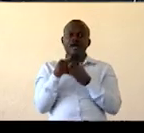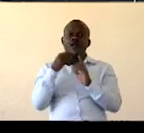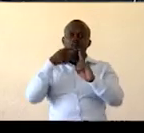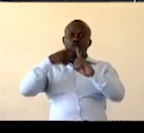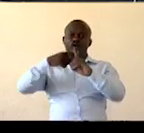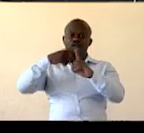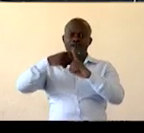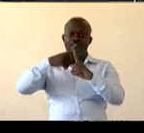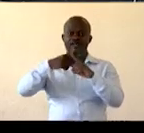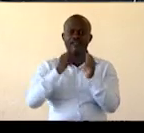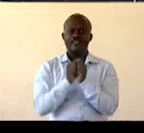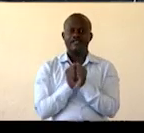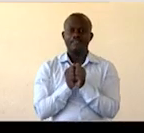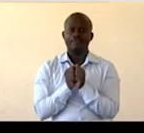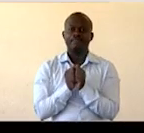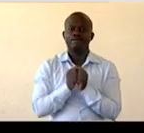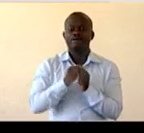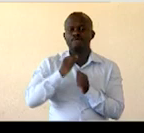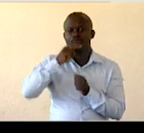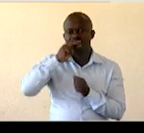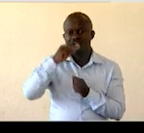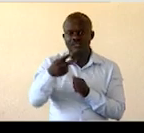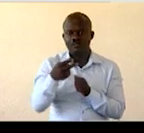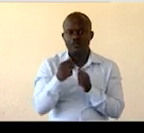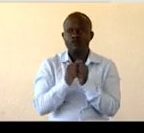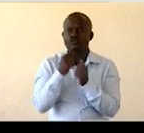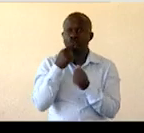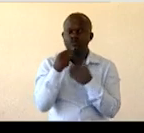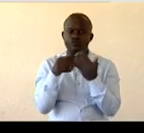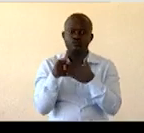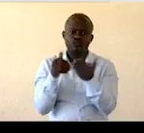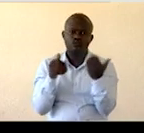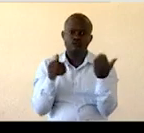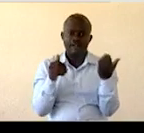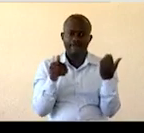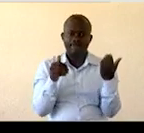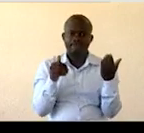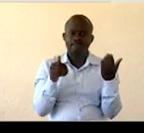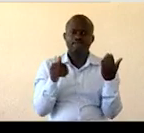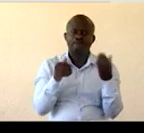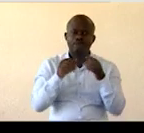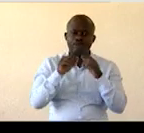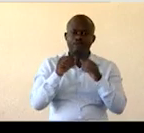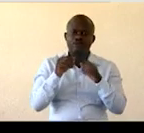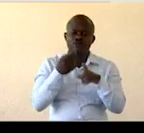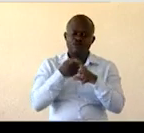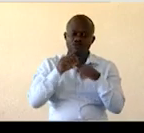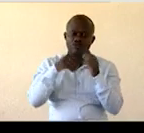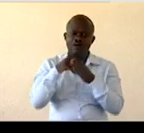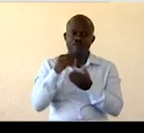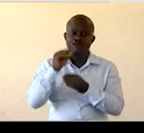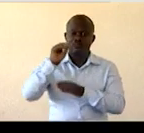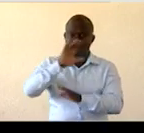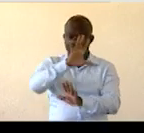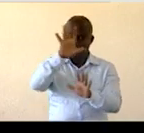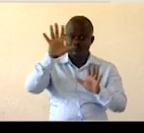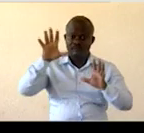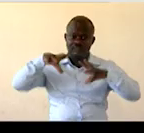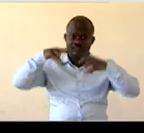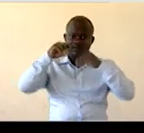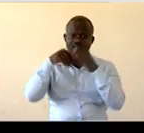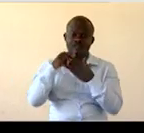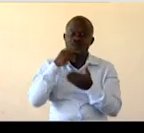positively respond to the source of light. Leaves also